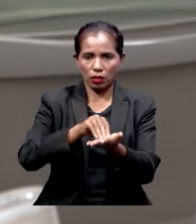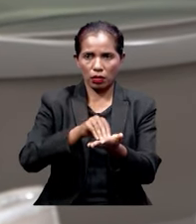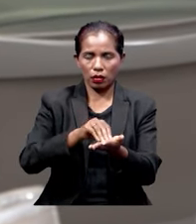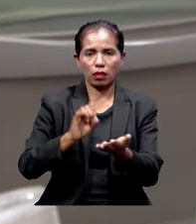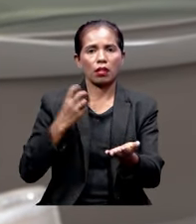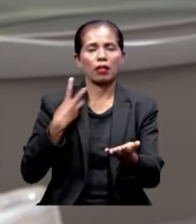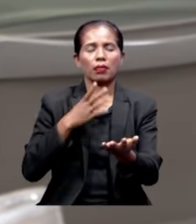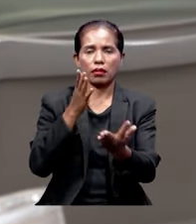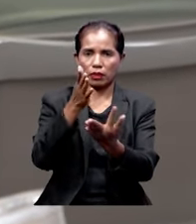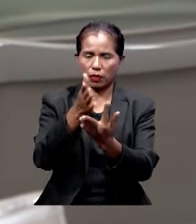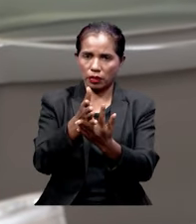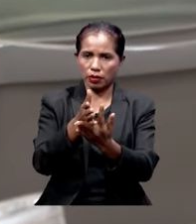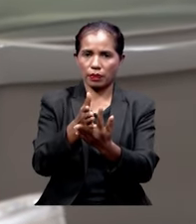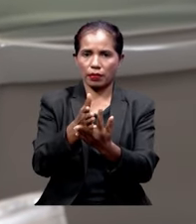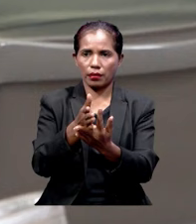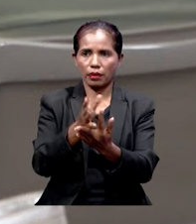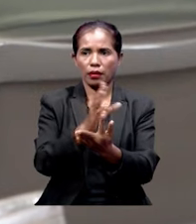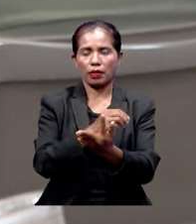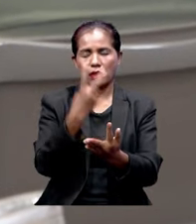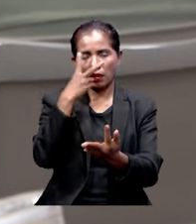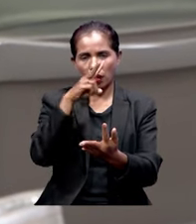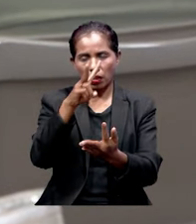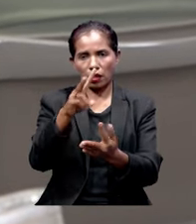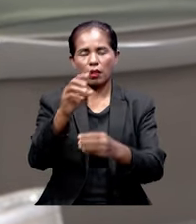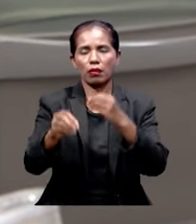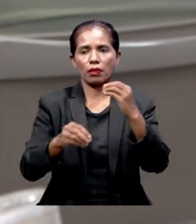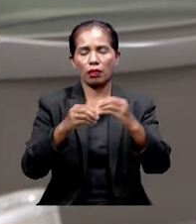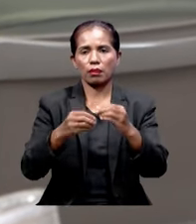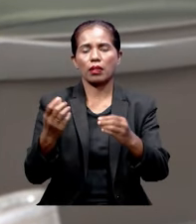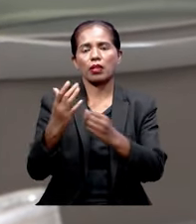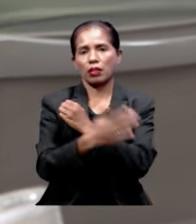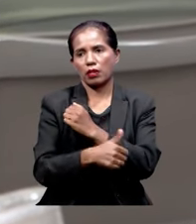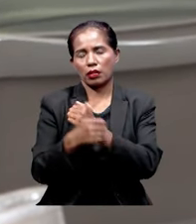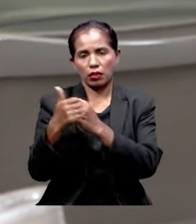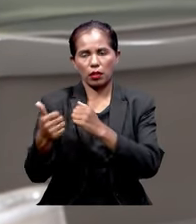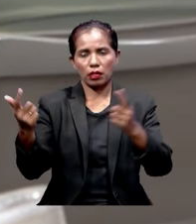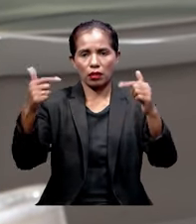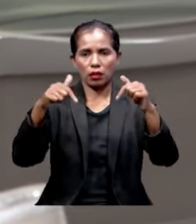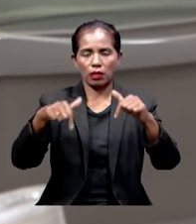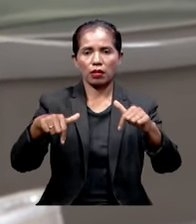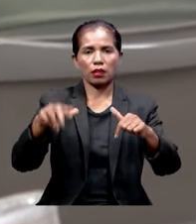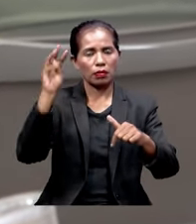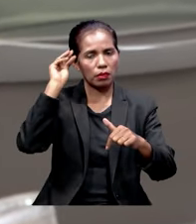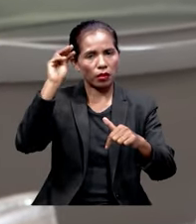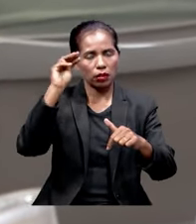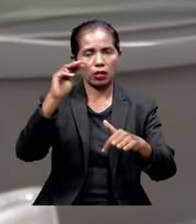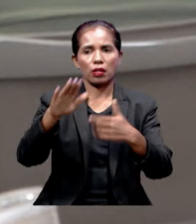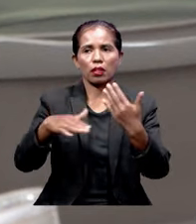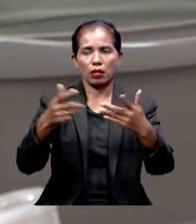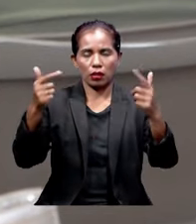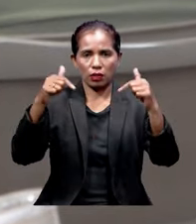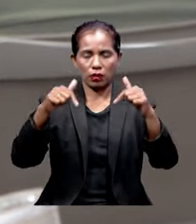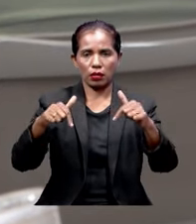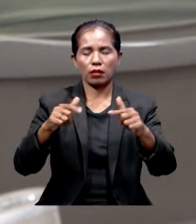accession package soon, looking ahead towards the upcoming 13th ministerial conference in